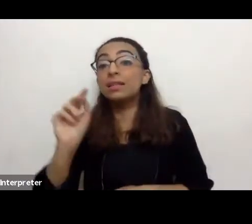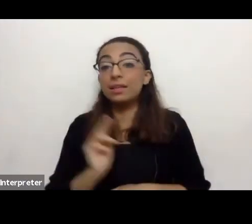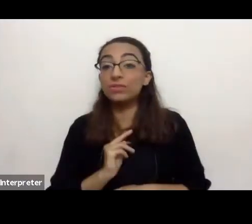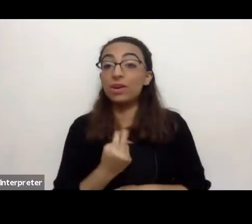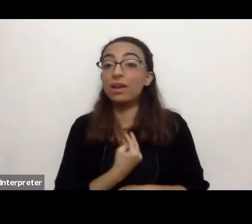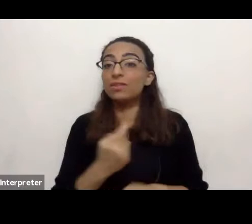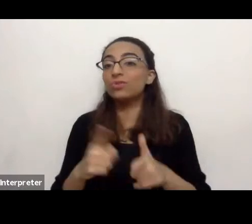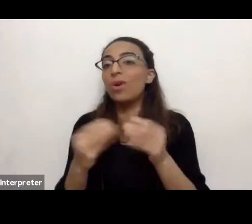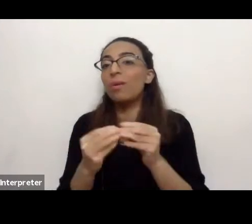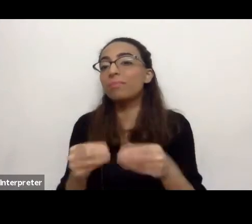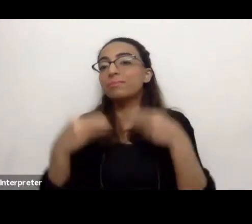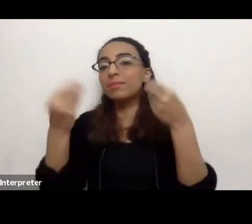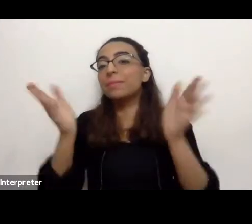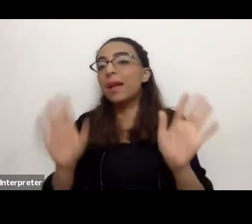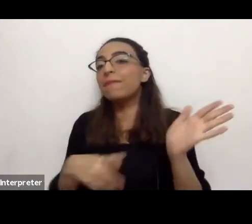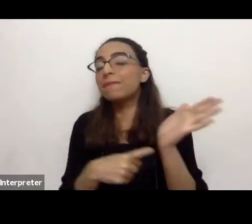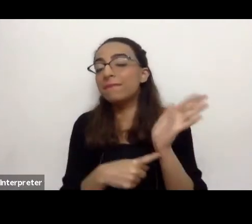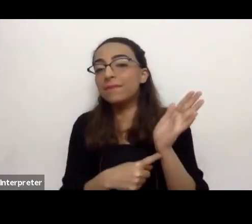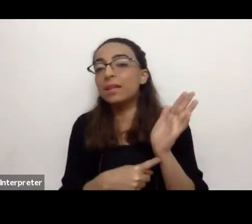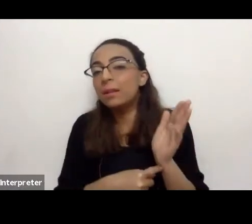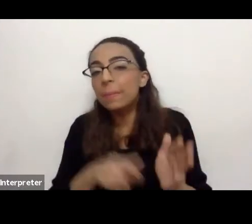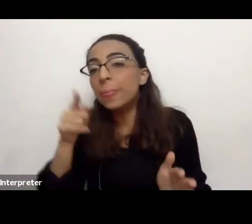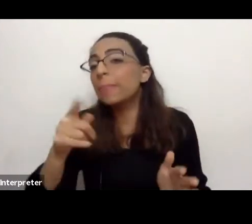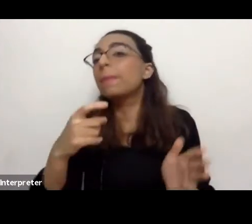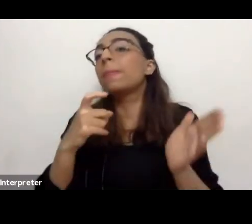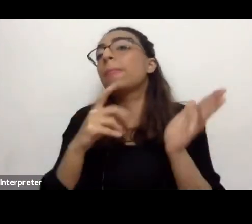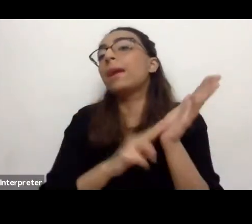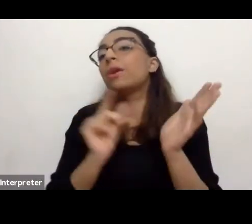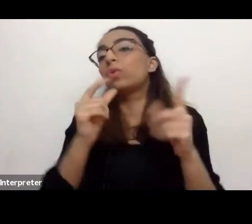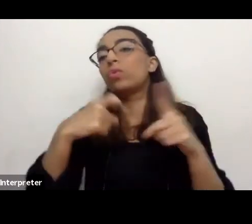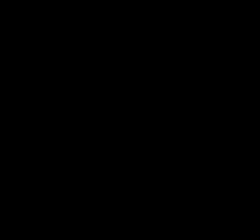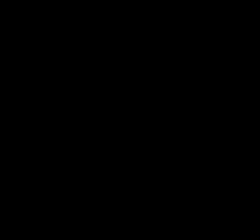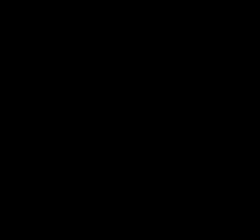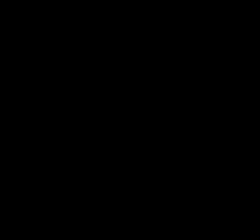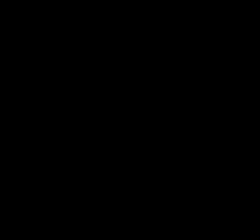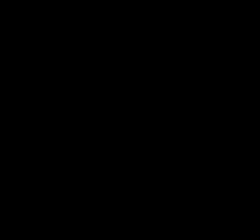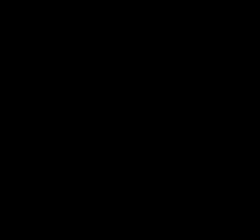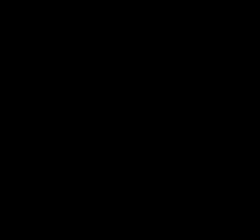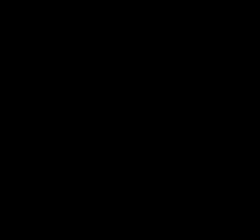transgenders. Ladies and gentlemen, Nukkad Tea Cafe.